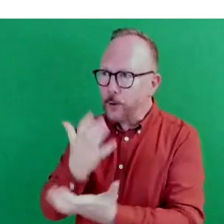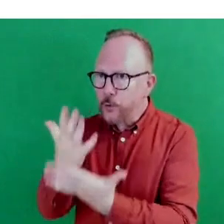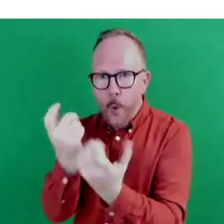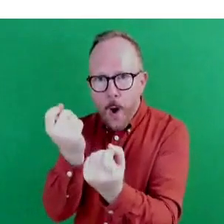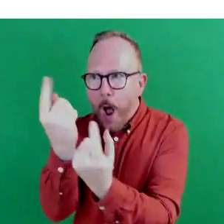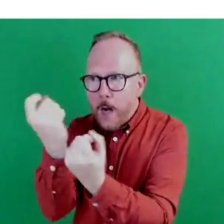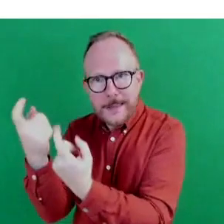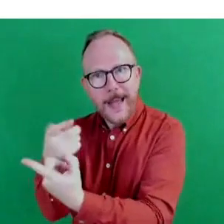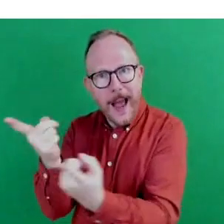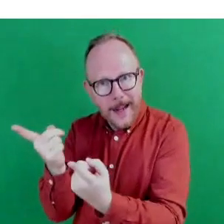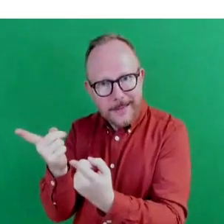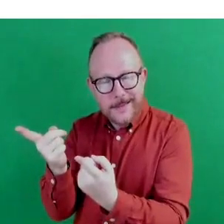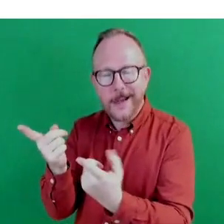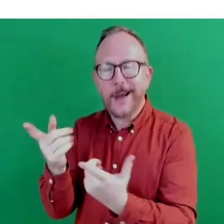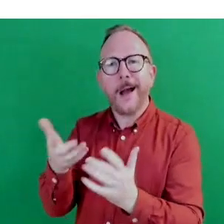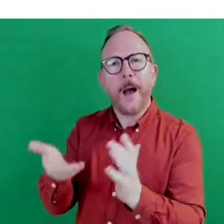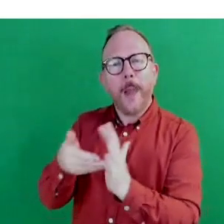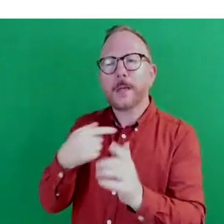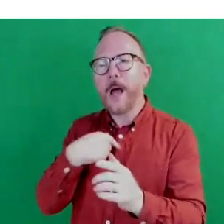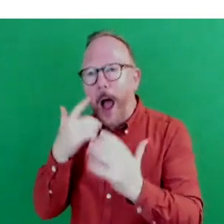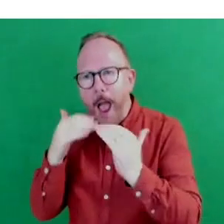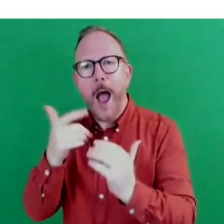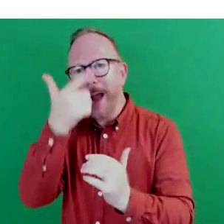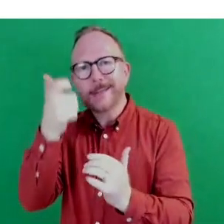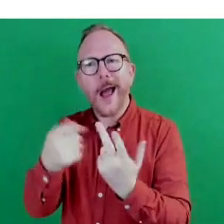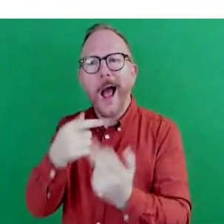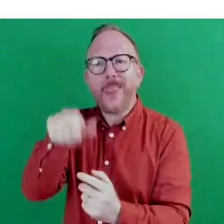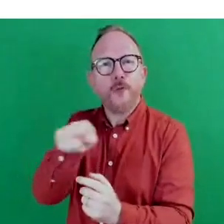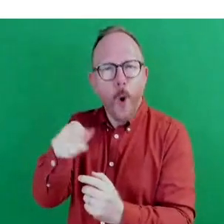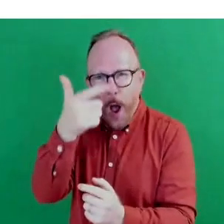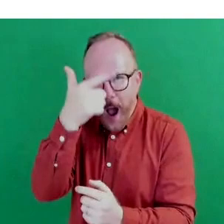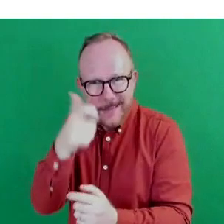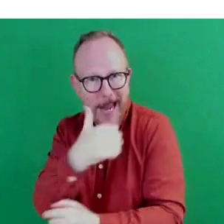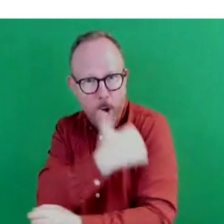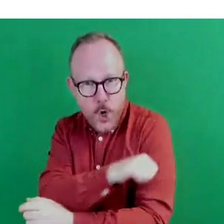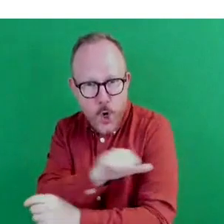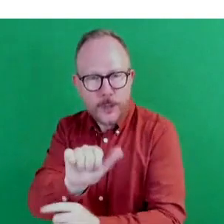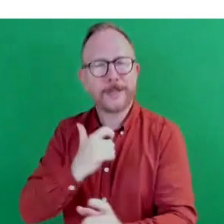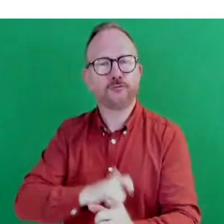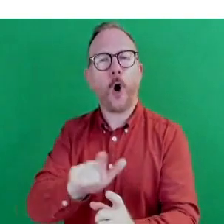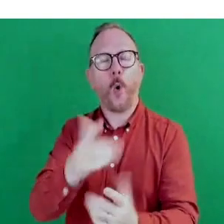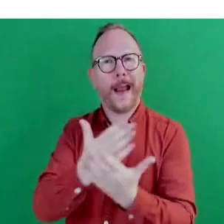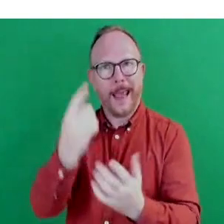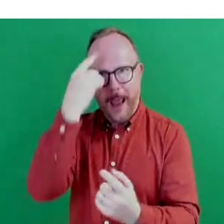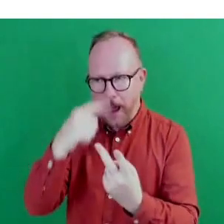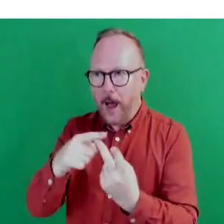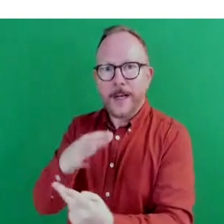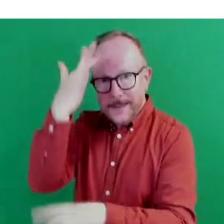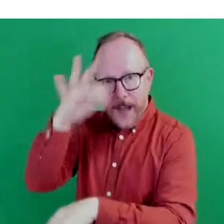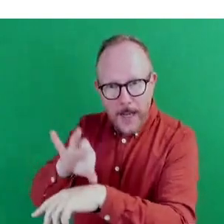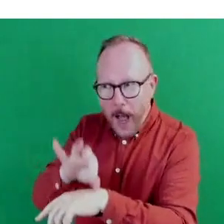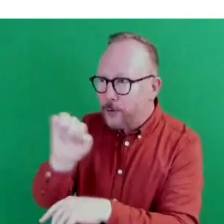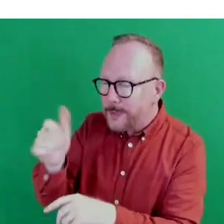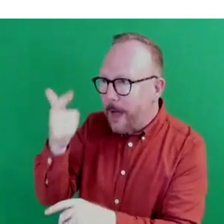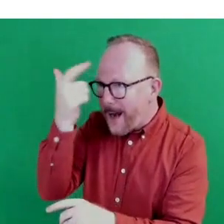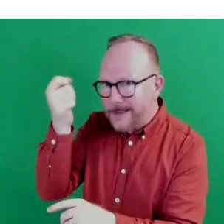did. So what all the sort of the nurses and the psychiatrists did, all the different roles within that. And that was really valuable for me to be able